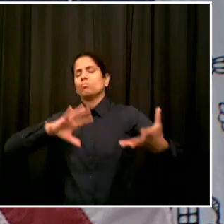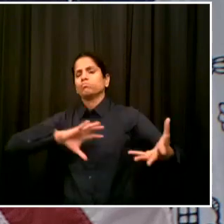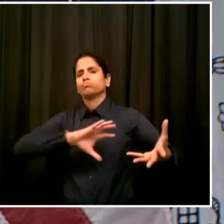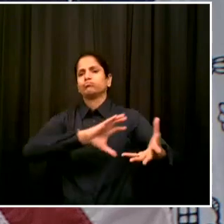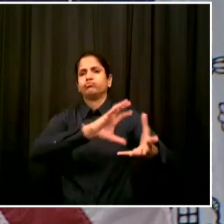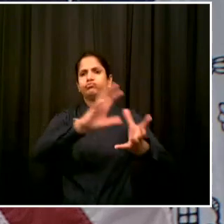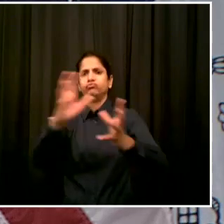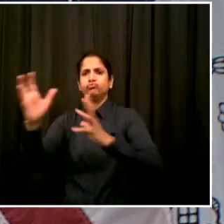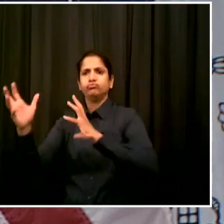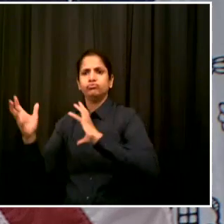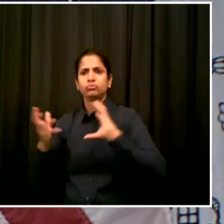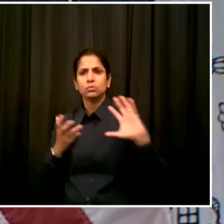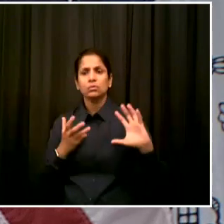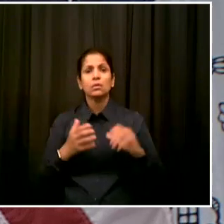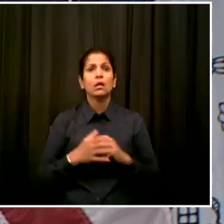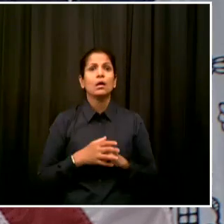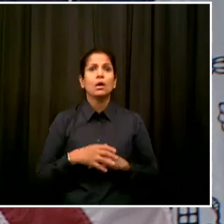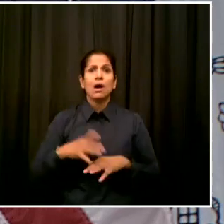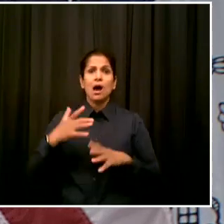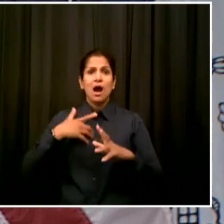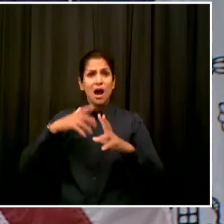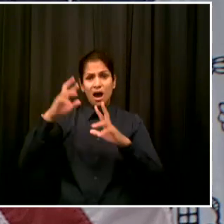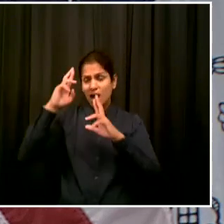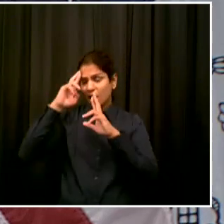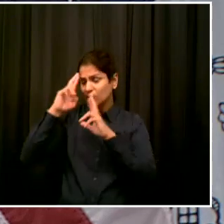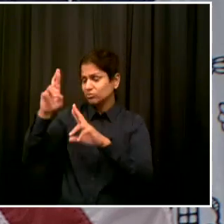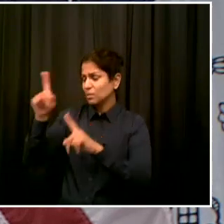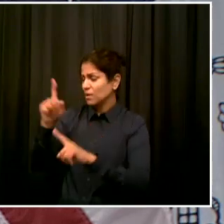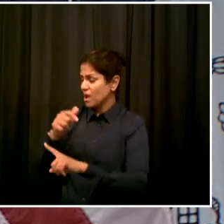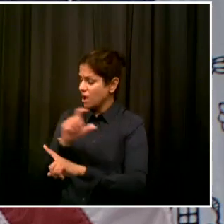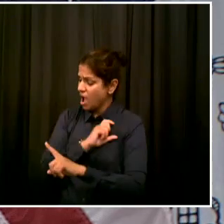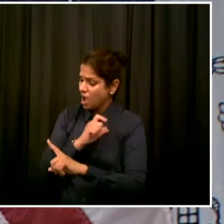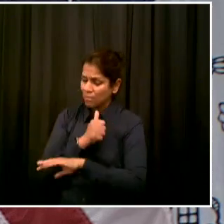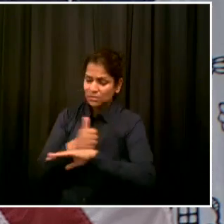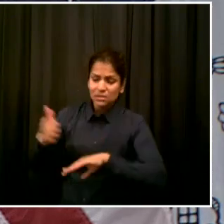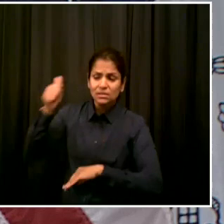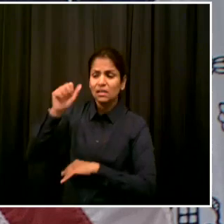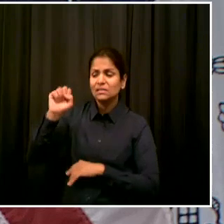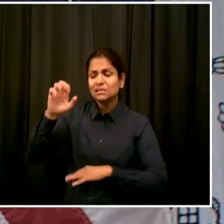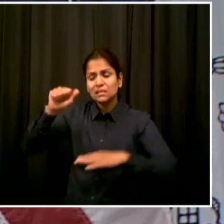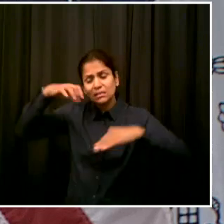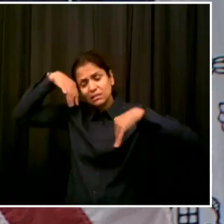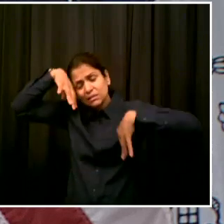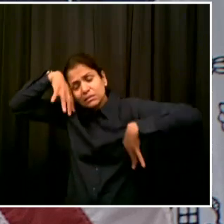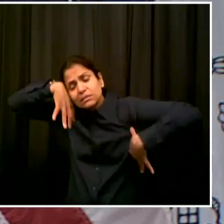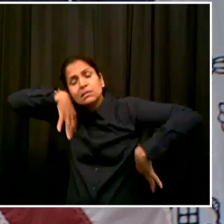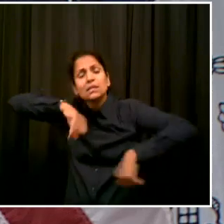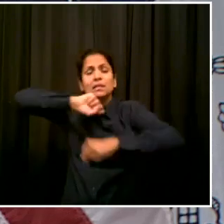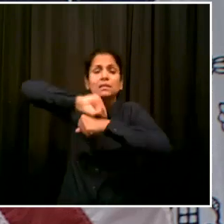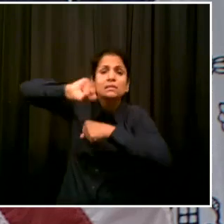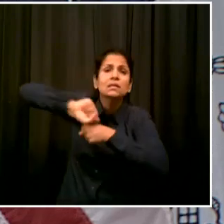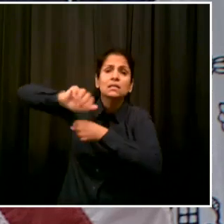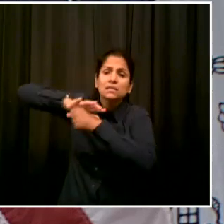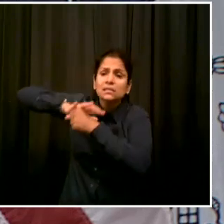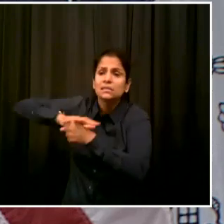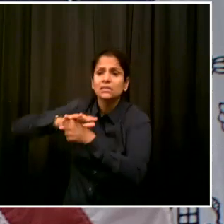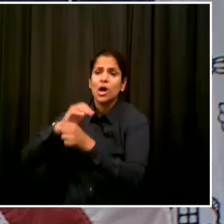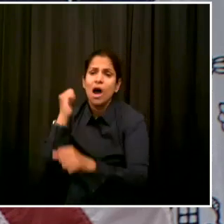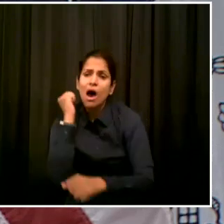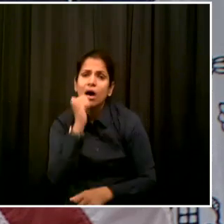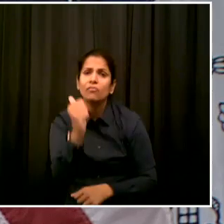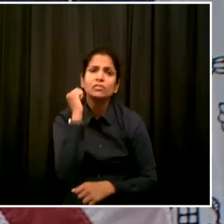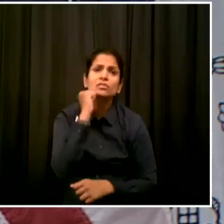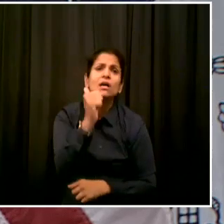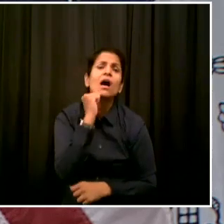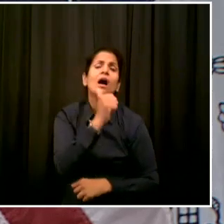of policing. I'm going to respect his right to say it, but I'm also going to say what I believe, and we're going to move forward together. And I